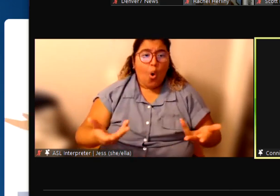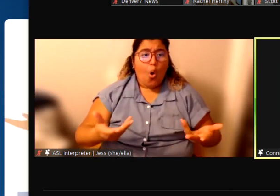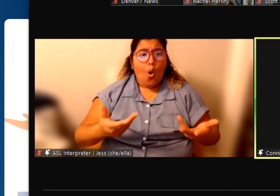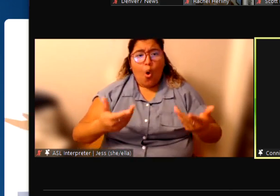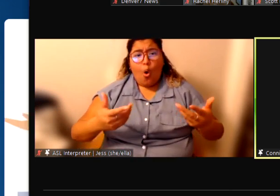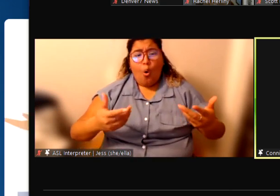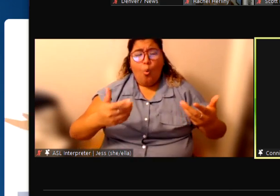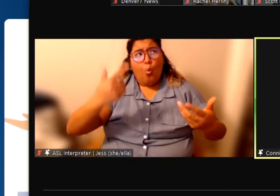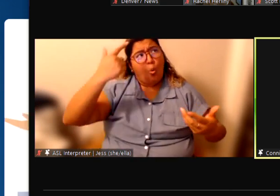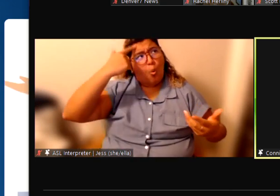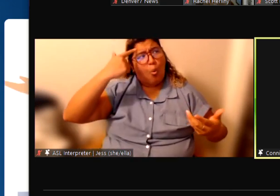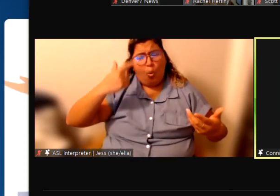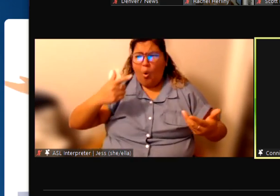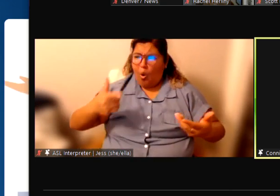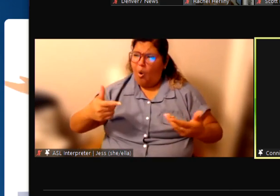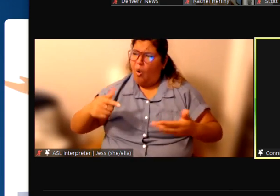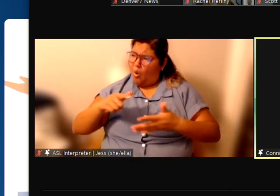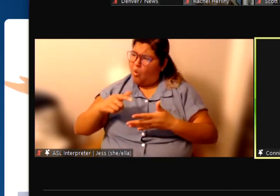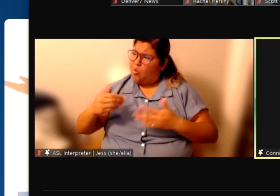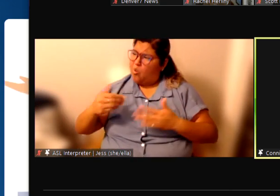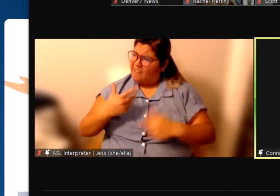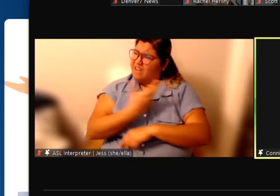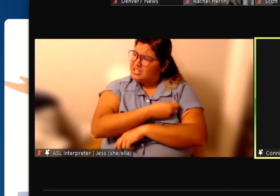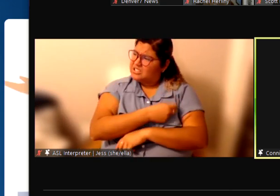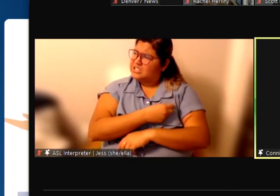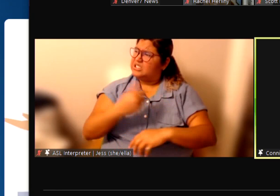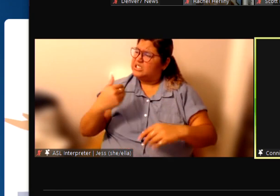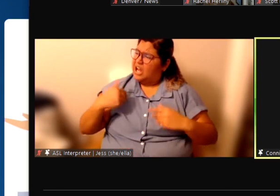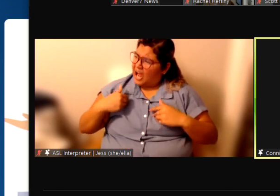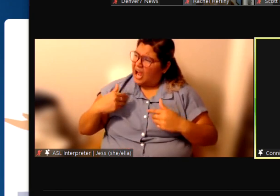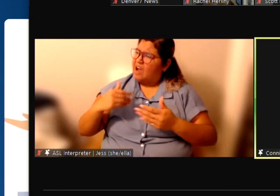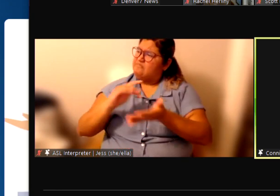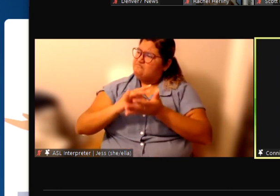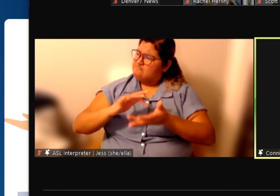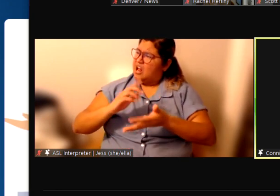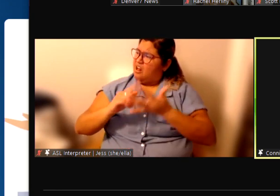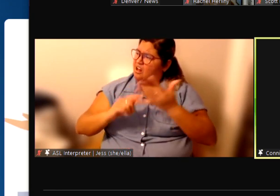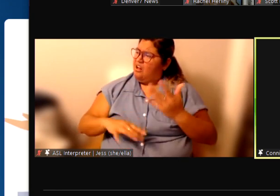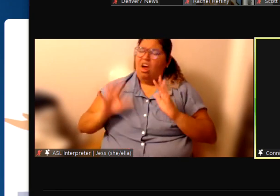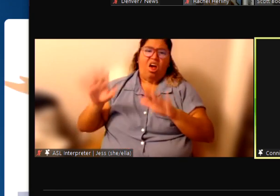it under control right now. So we got to do it.